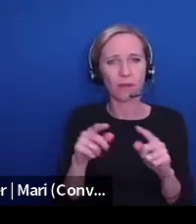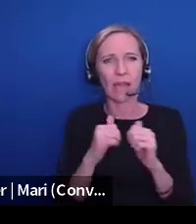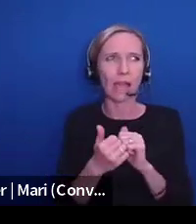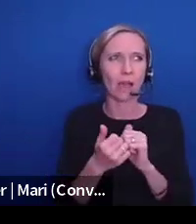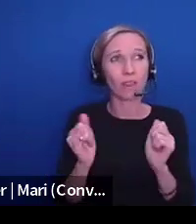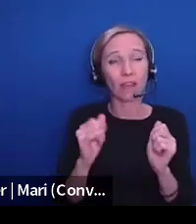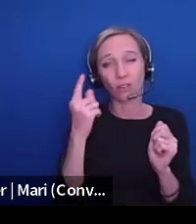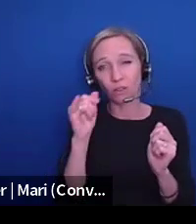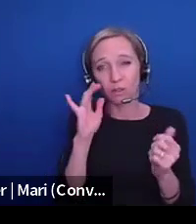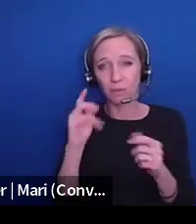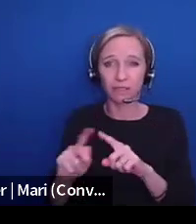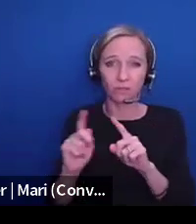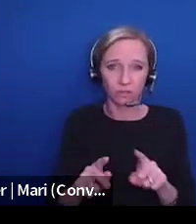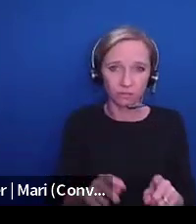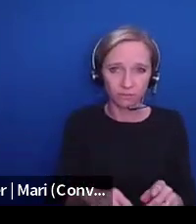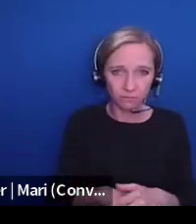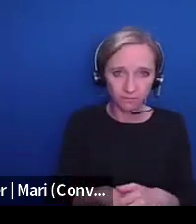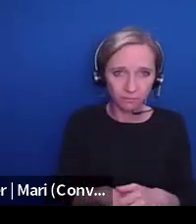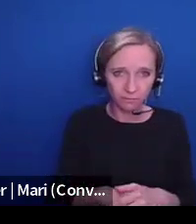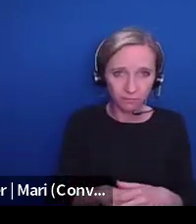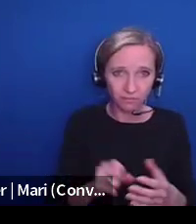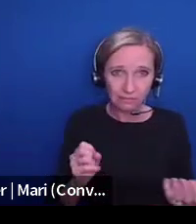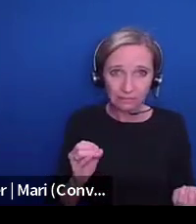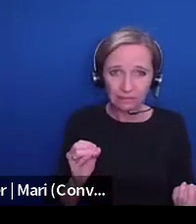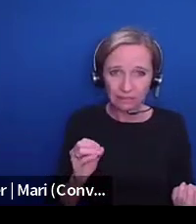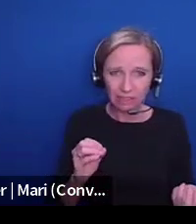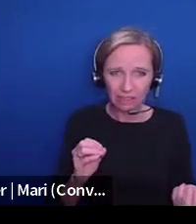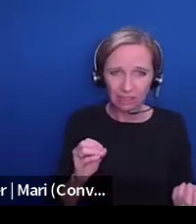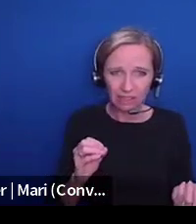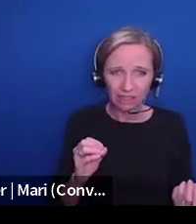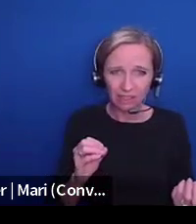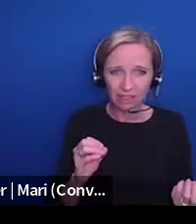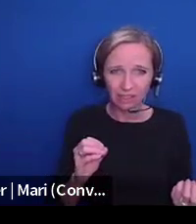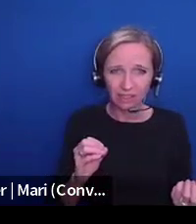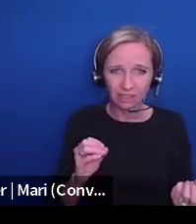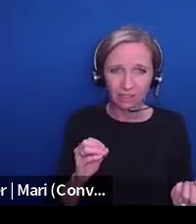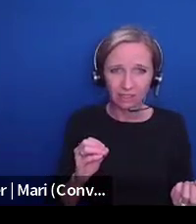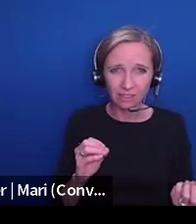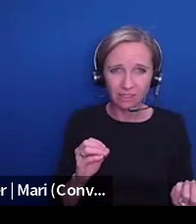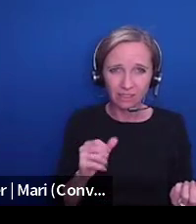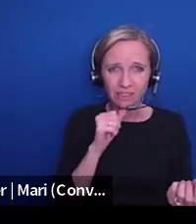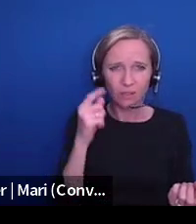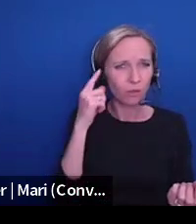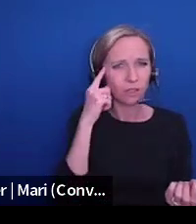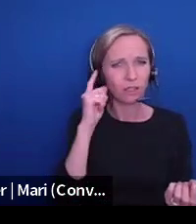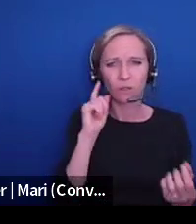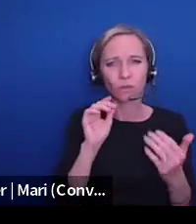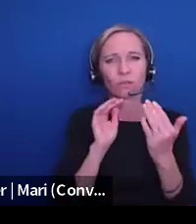looks like may be a little bit different. So I don't think that we ran into a problem